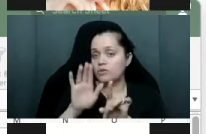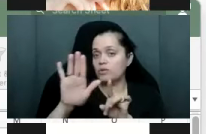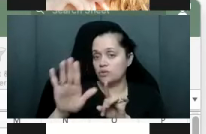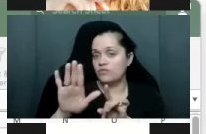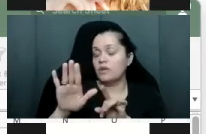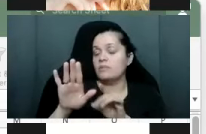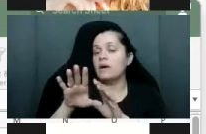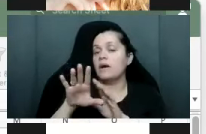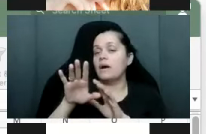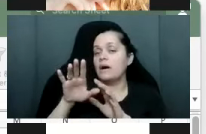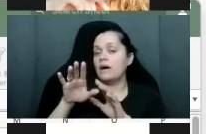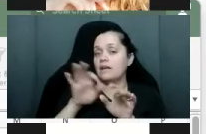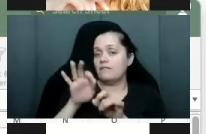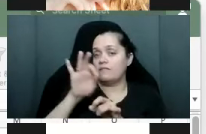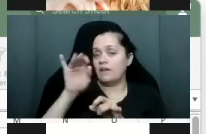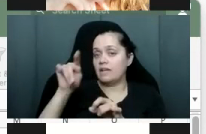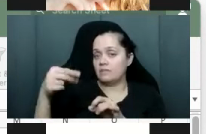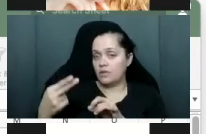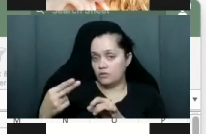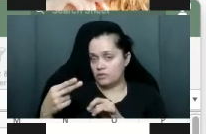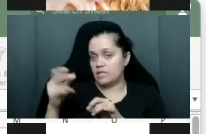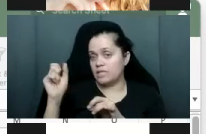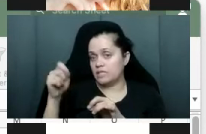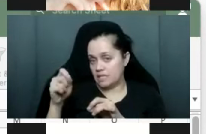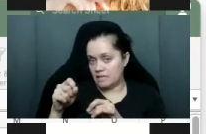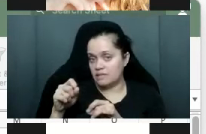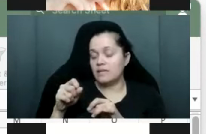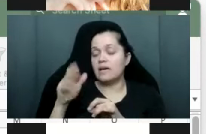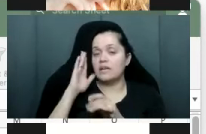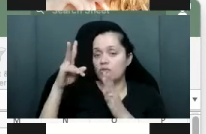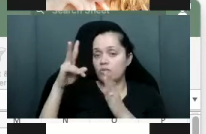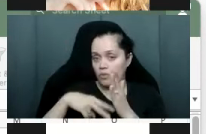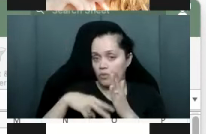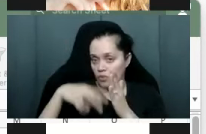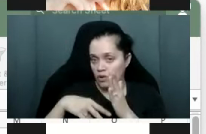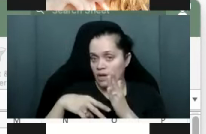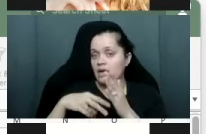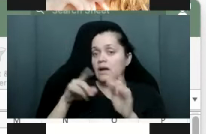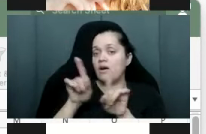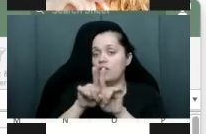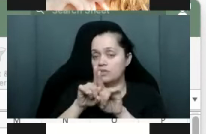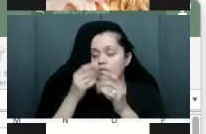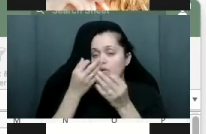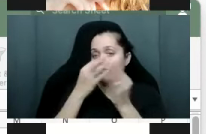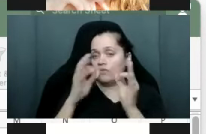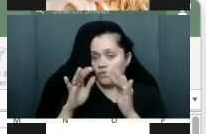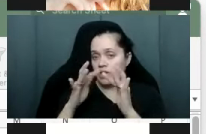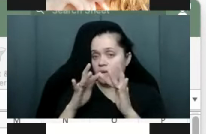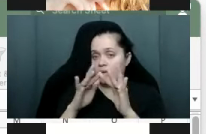video days. Yes, it will cover what you've read in the free online textbook.